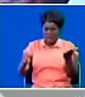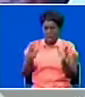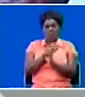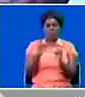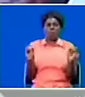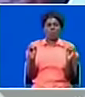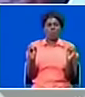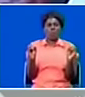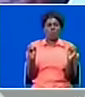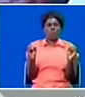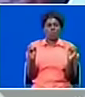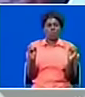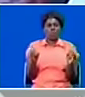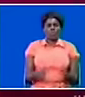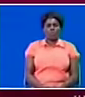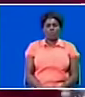Mandago.